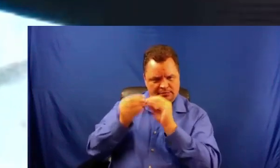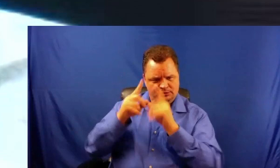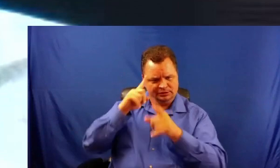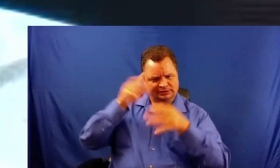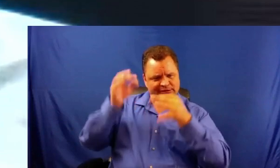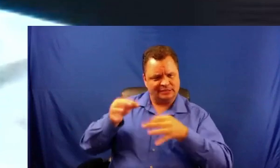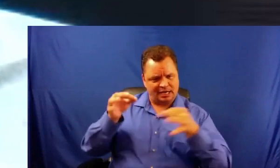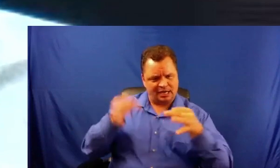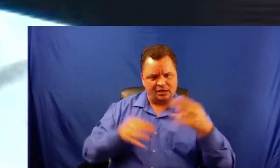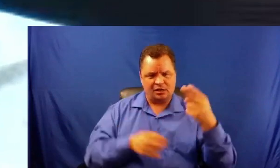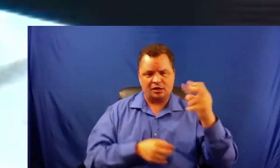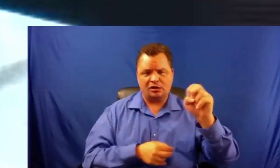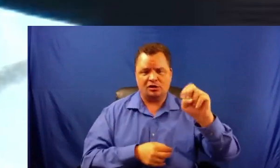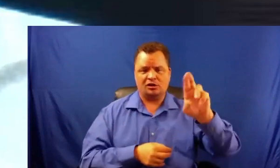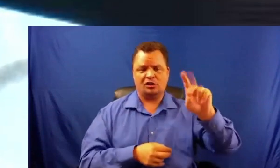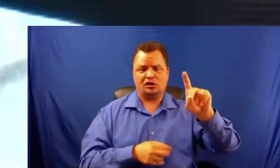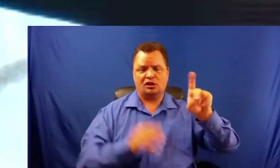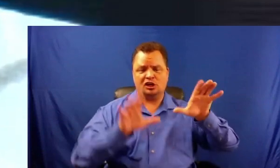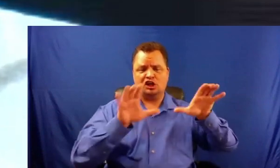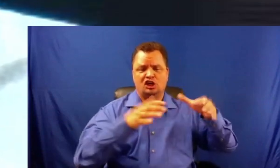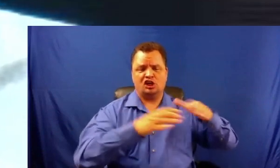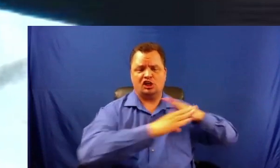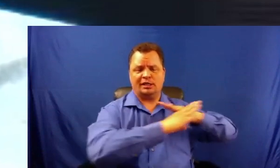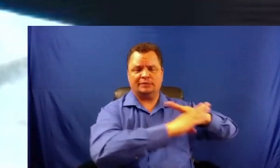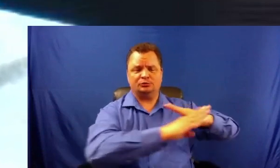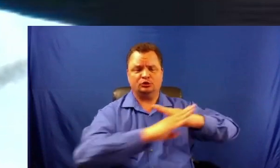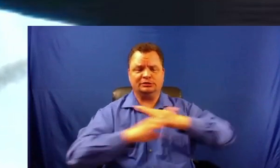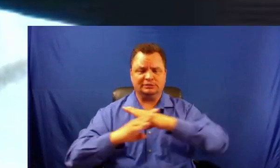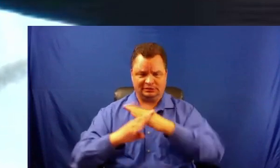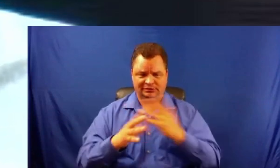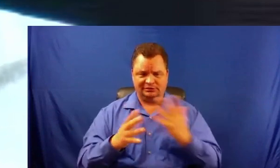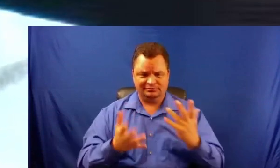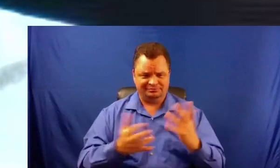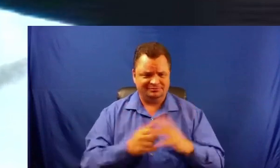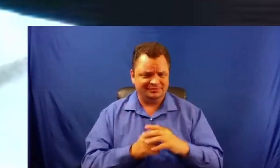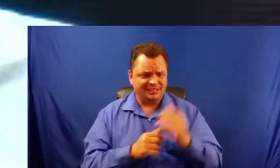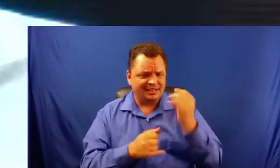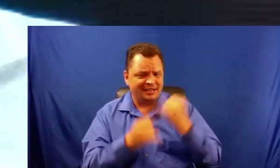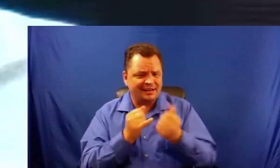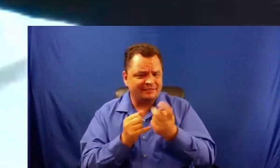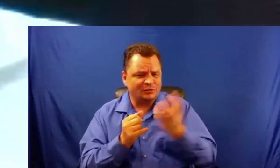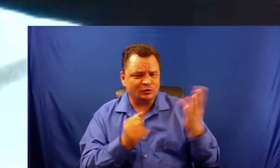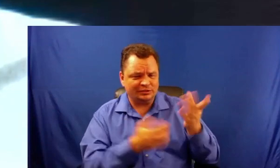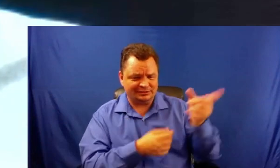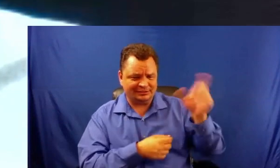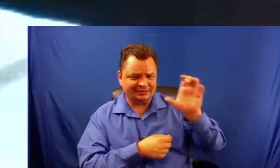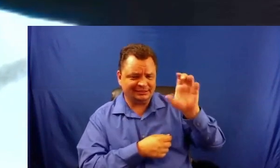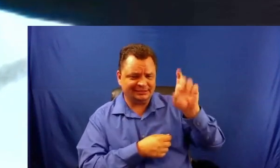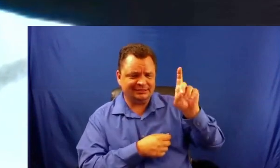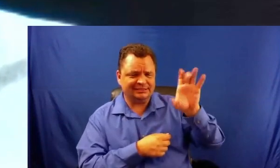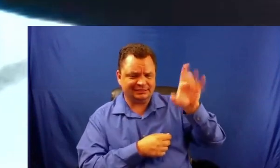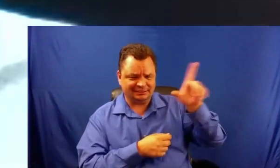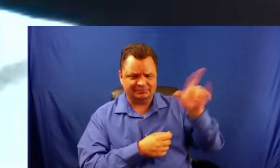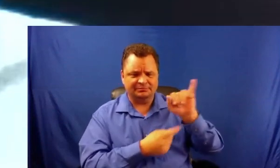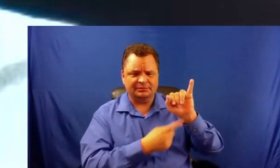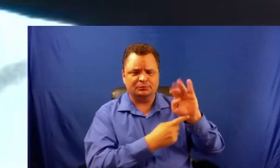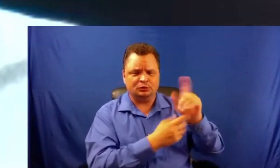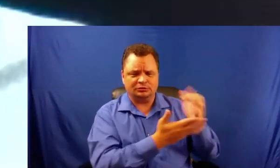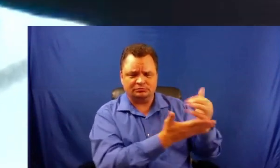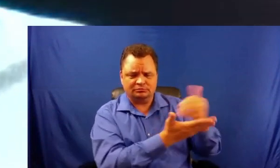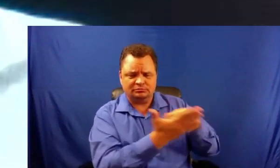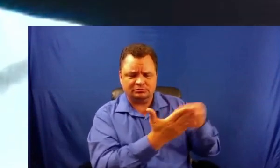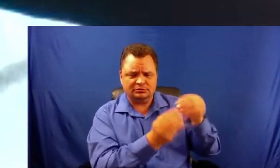our state. Lastly, there's a CDC study that was put out in May of this year that says student masking is not